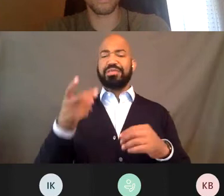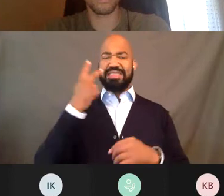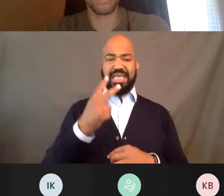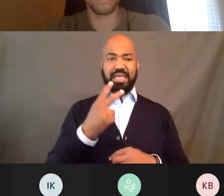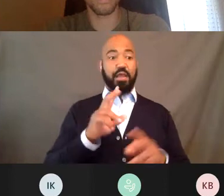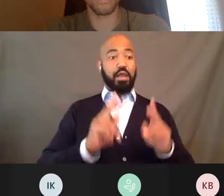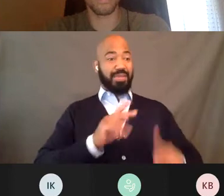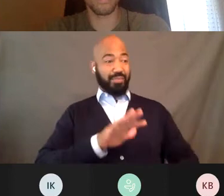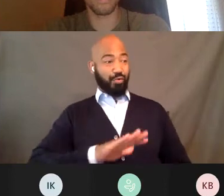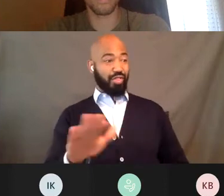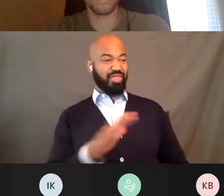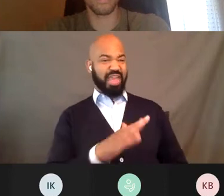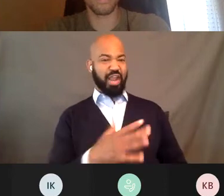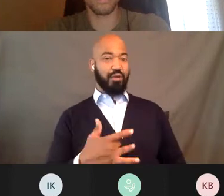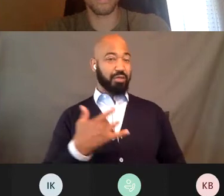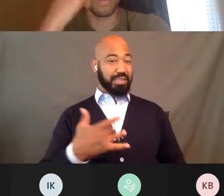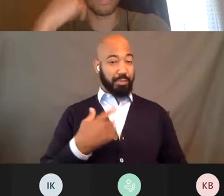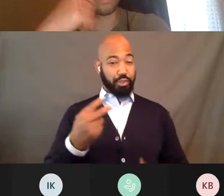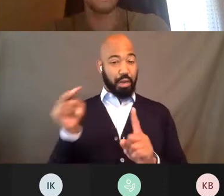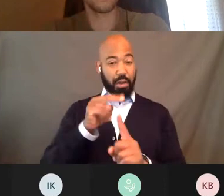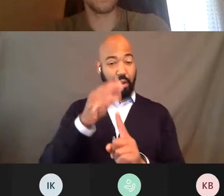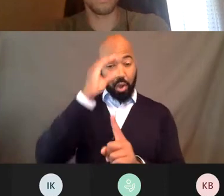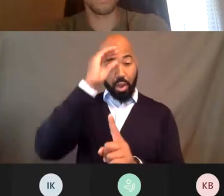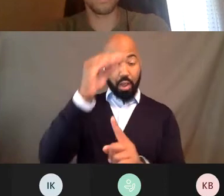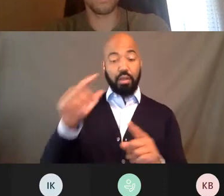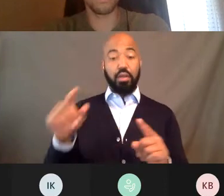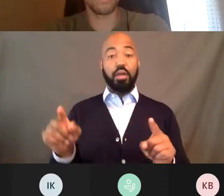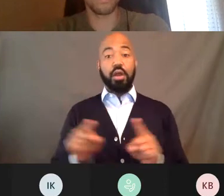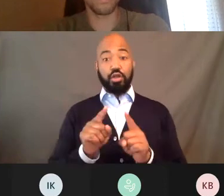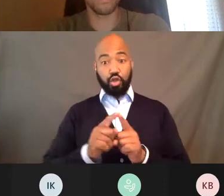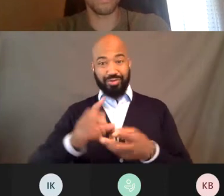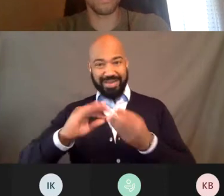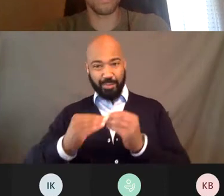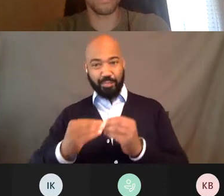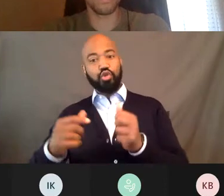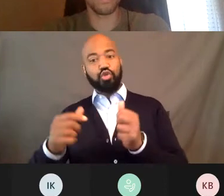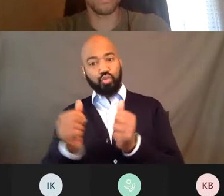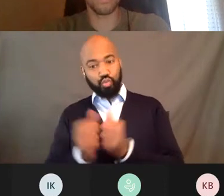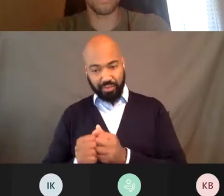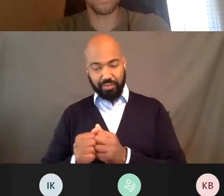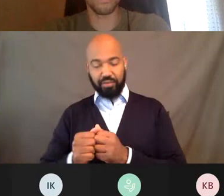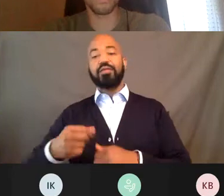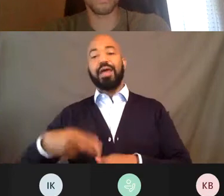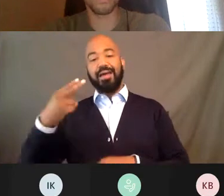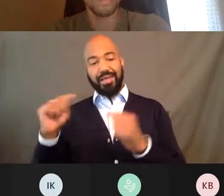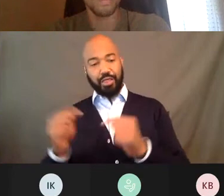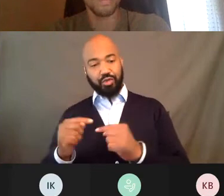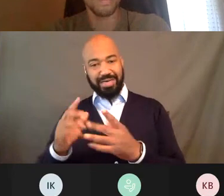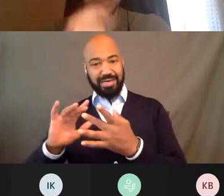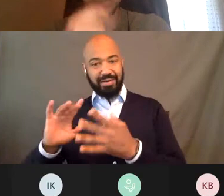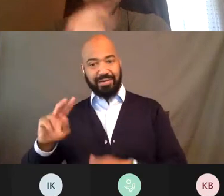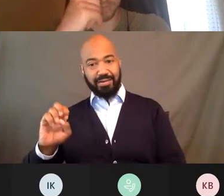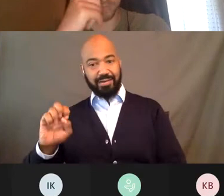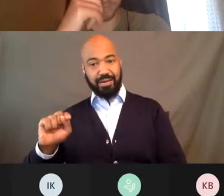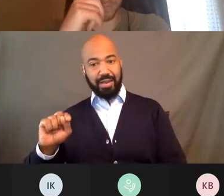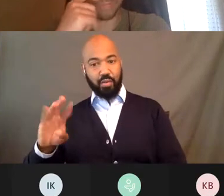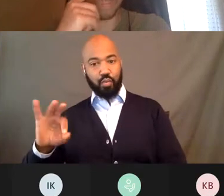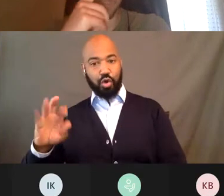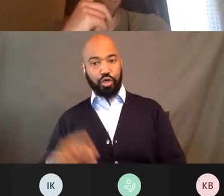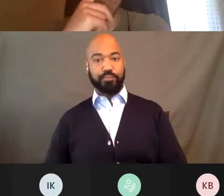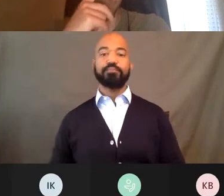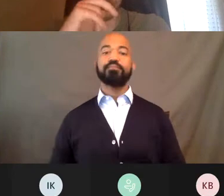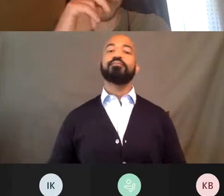actual consequences are, right? With the high injury network, etc. Yeah, I think that there could be definitely other contributing factors